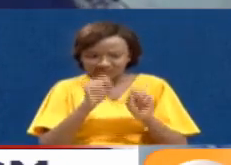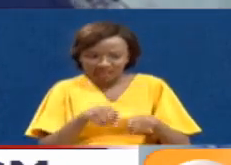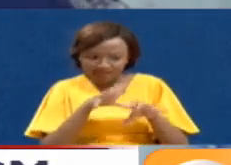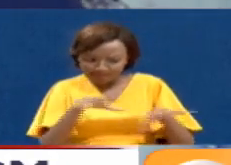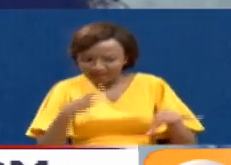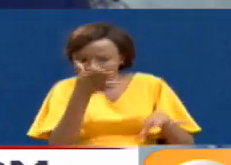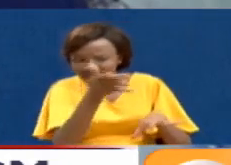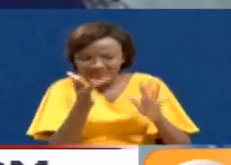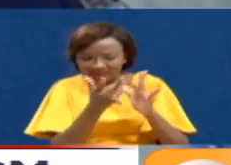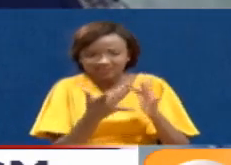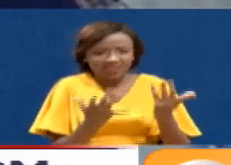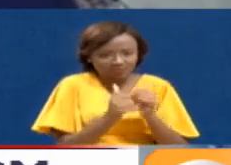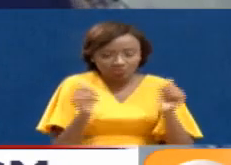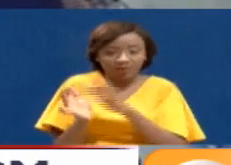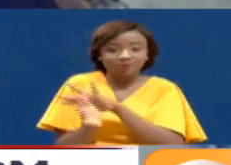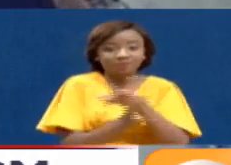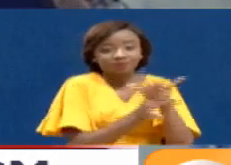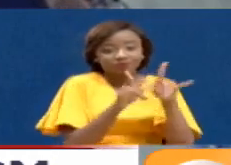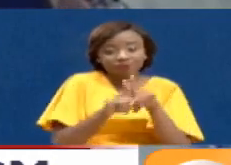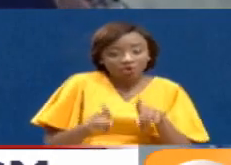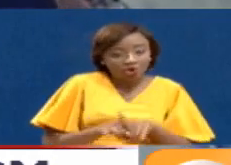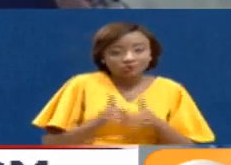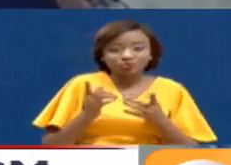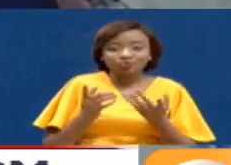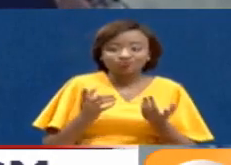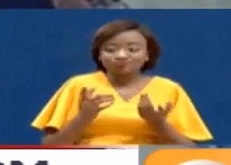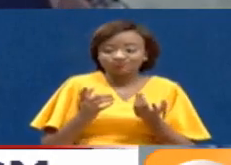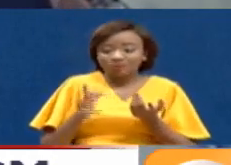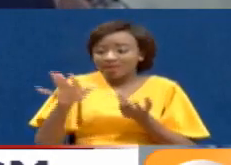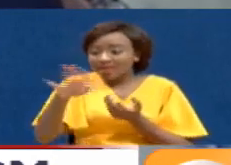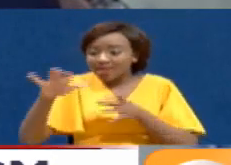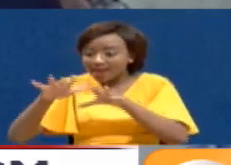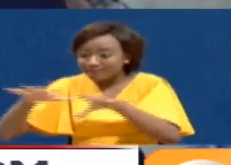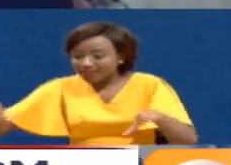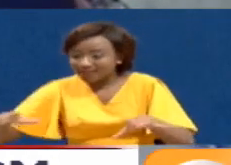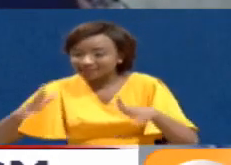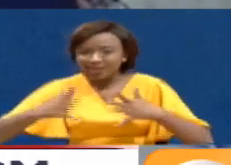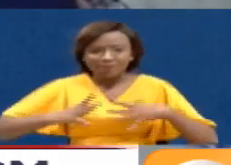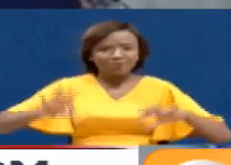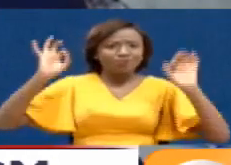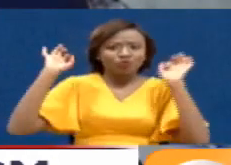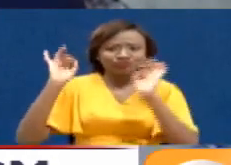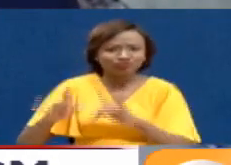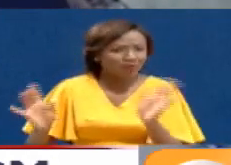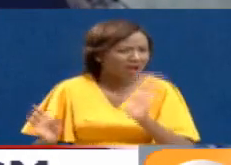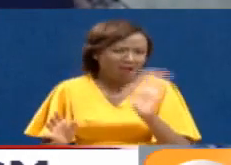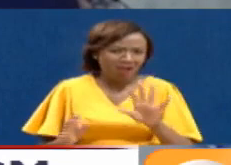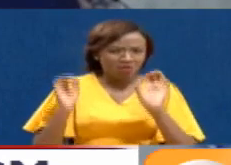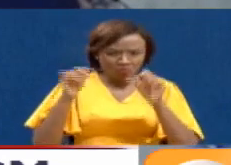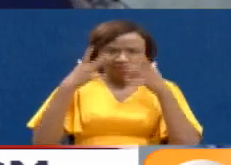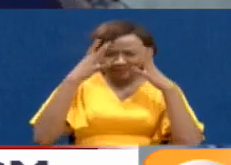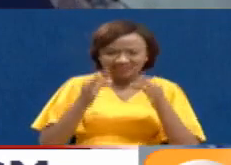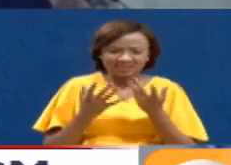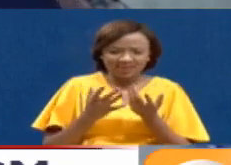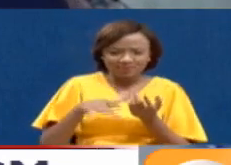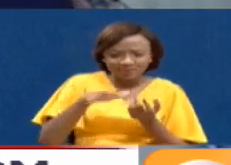possible. Three, reducing congestion in market areas. For example, you can decentralize the collection centers